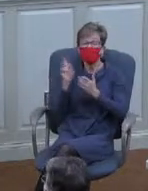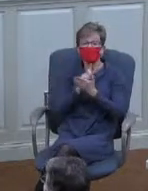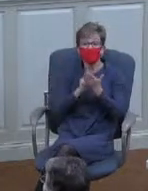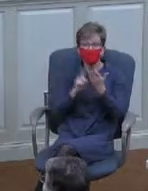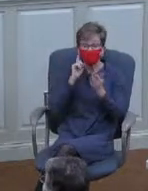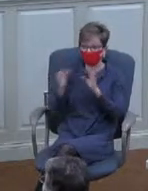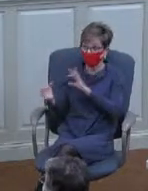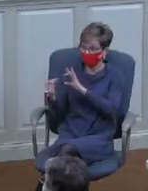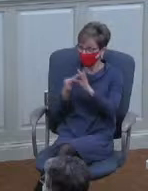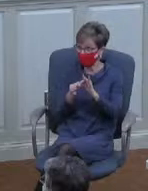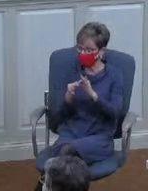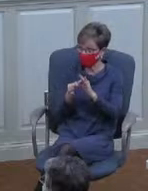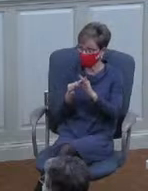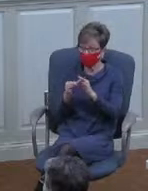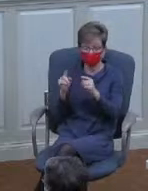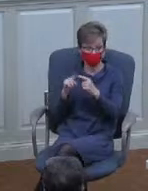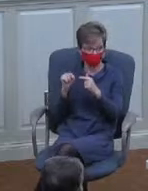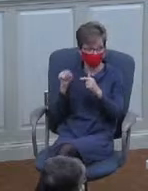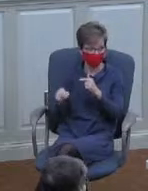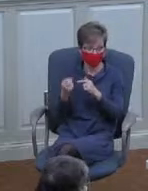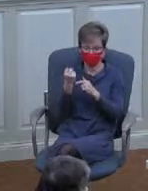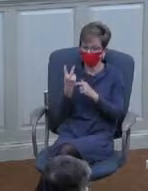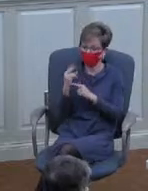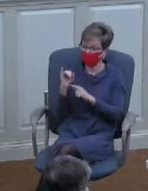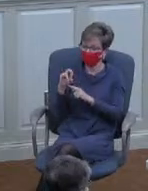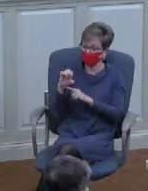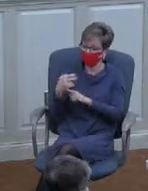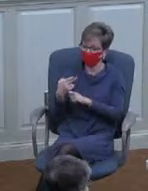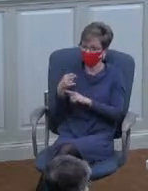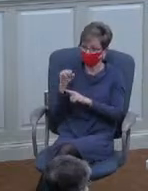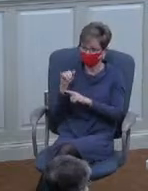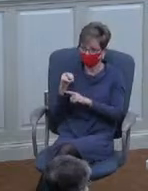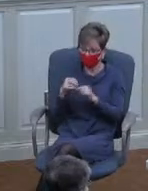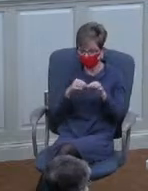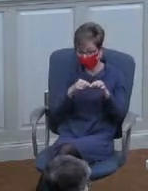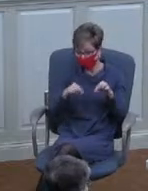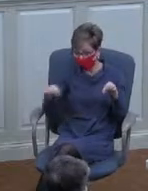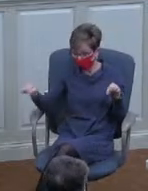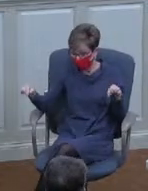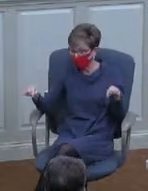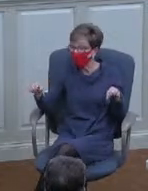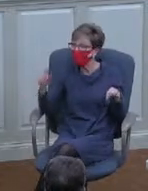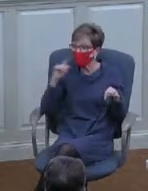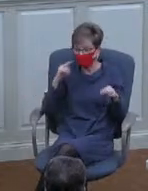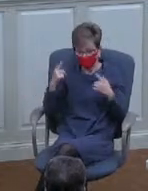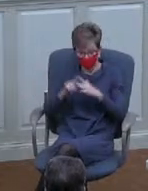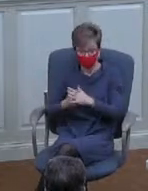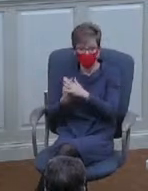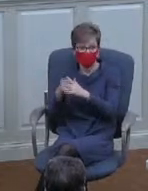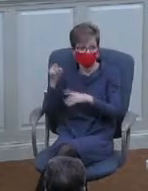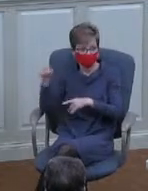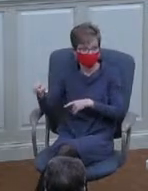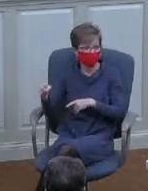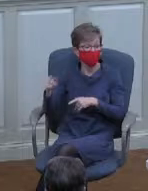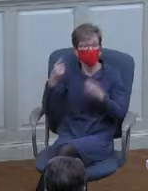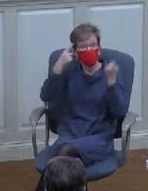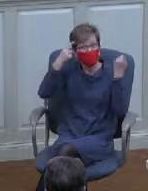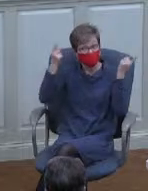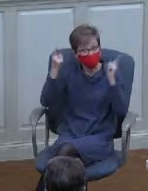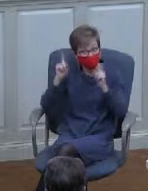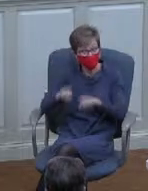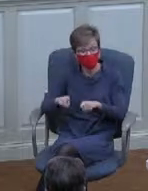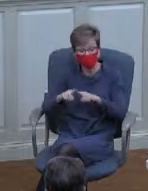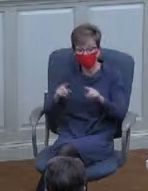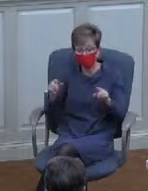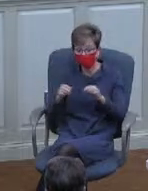to that, the termination of this 12-inch main near Cox Street is underway. And so the agreement to